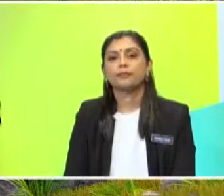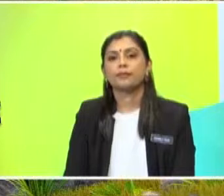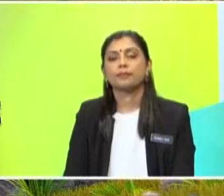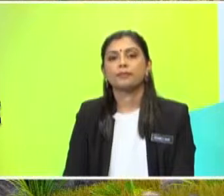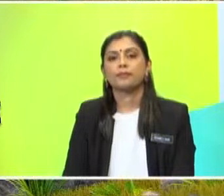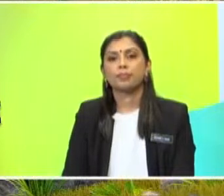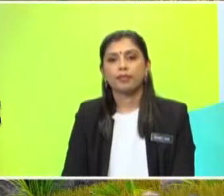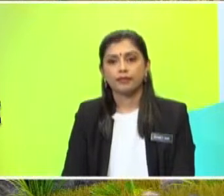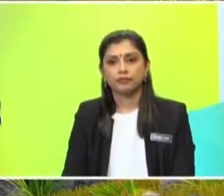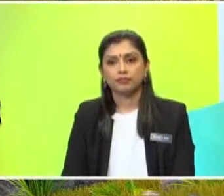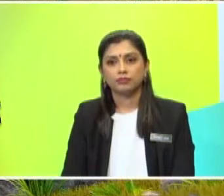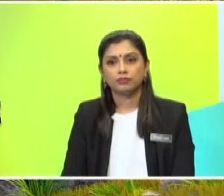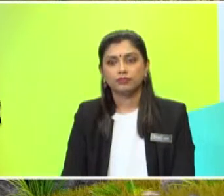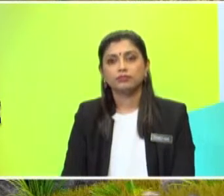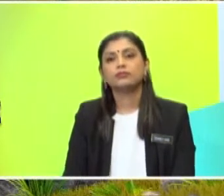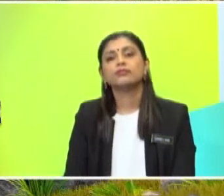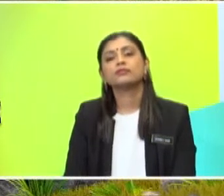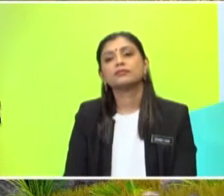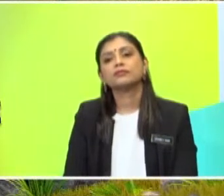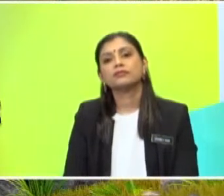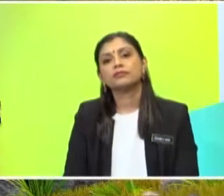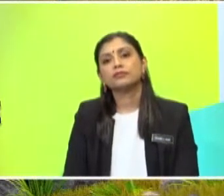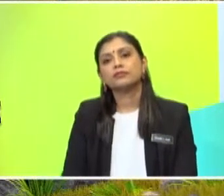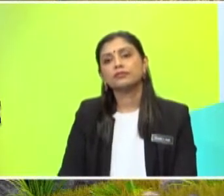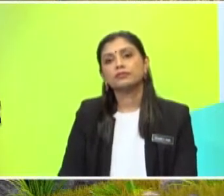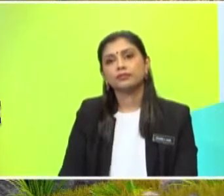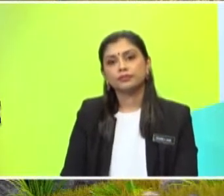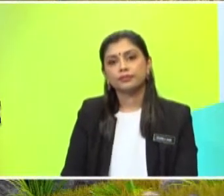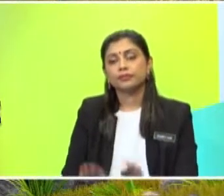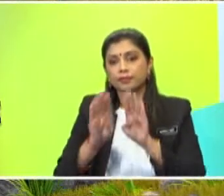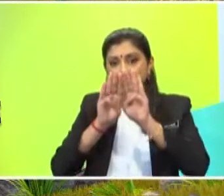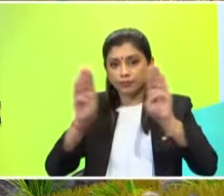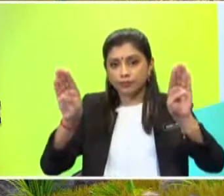Can I give a try, madam? Okay, cool. Give me your opening line, cool.